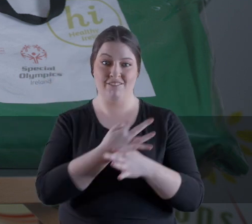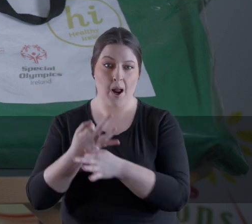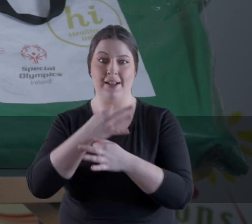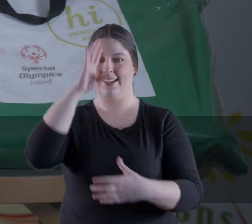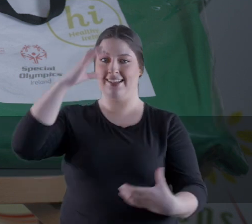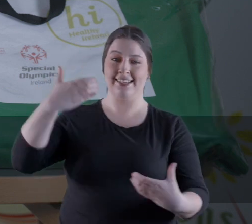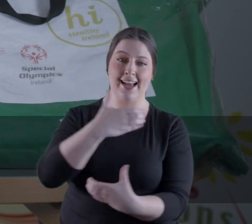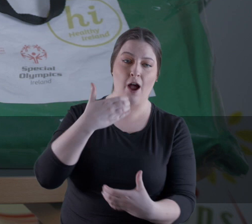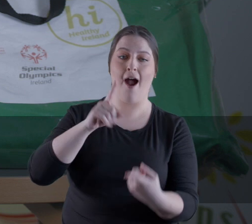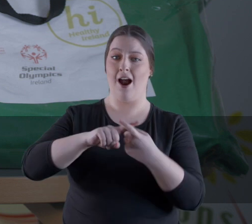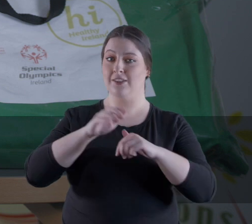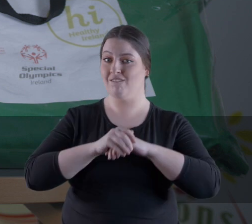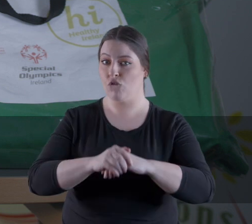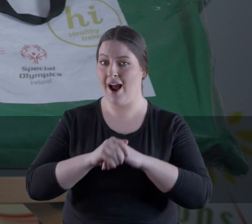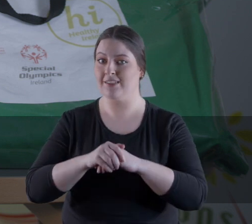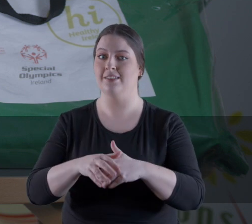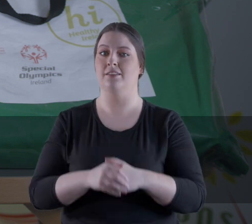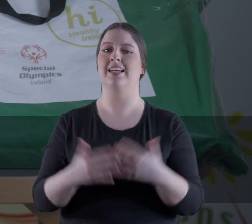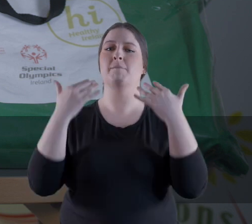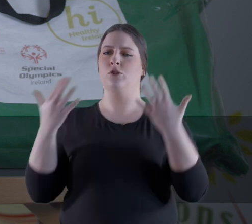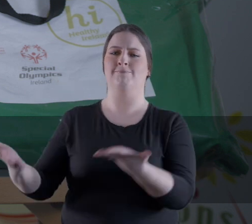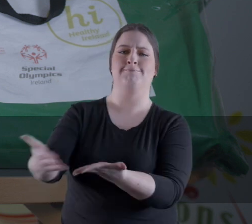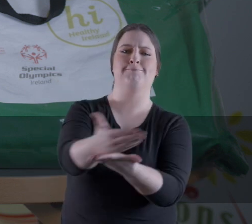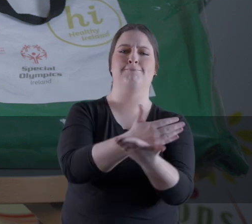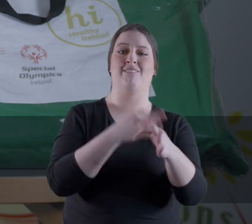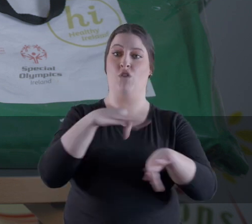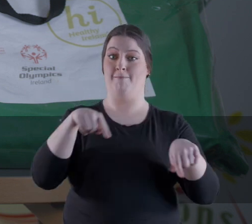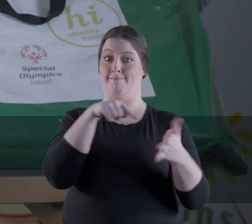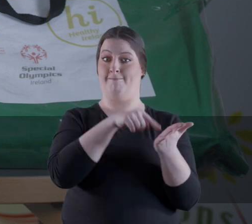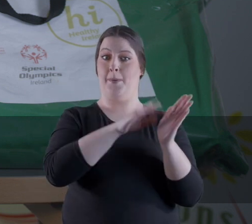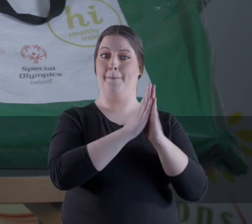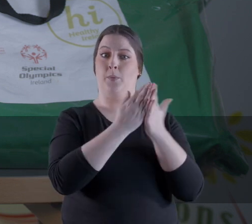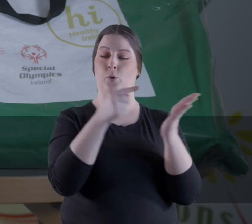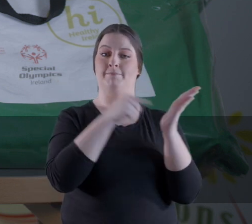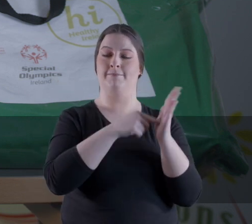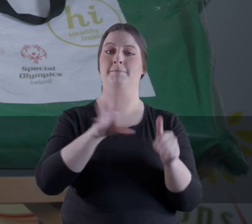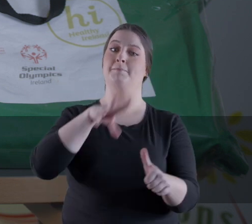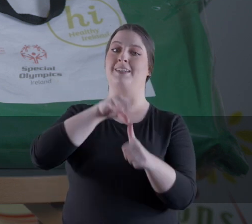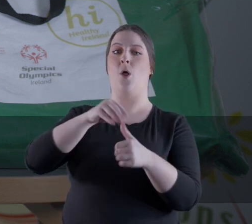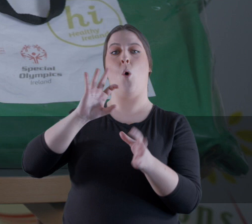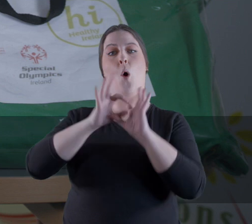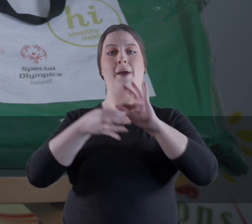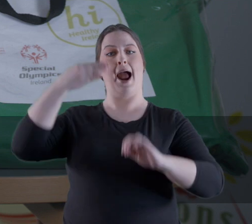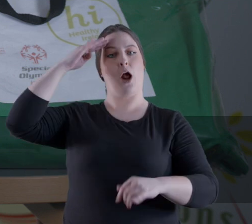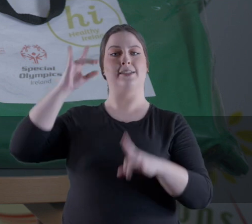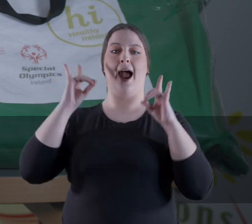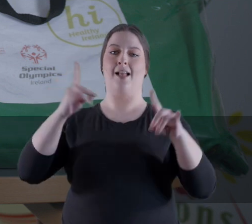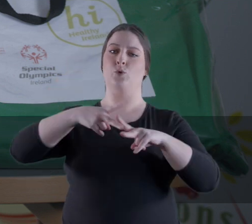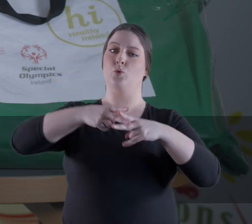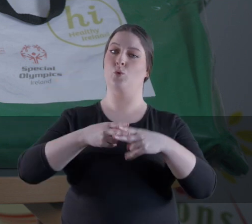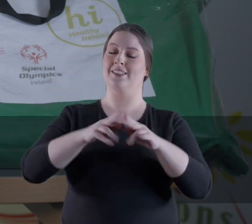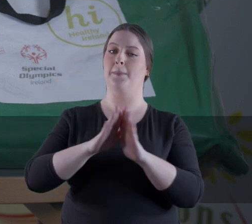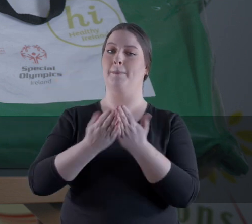your families, carers and friends. The information is actually based on the Special Olympics